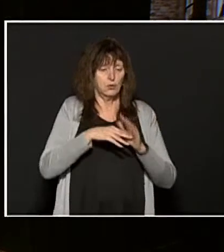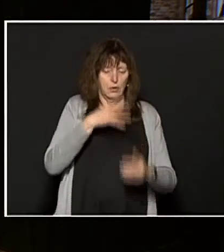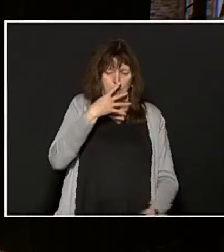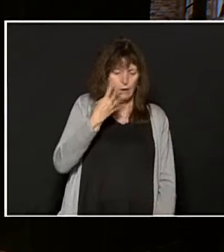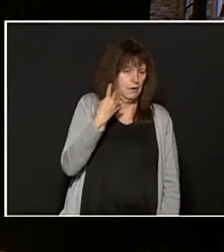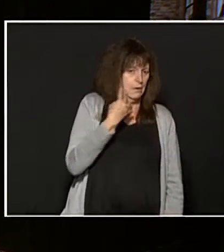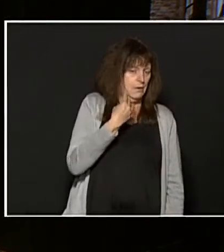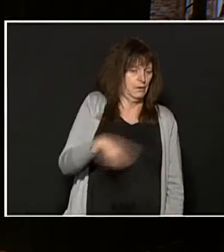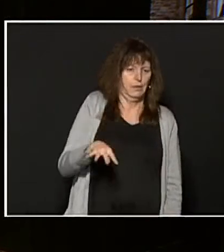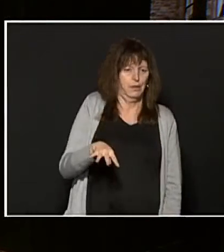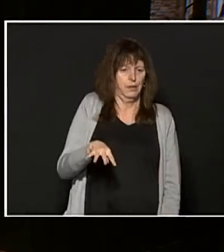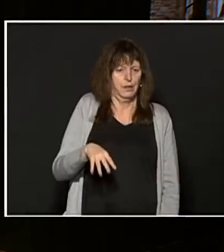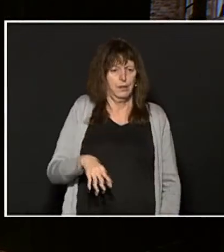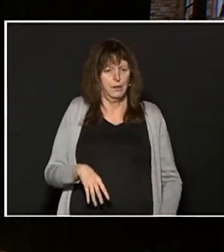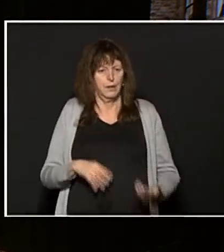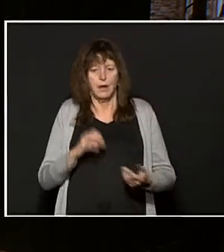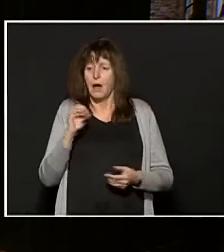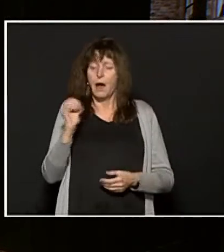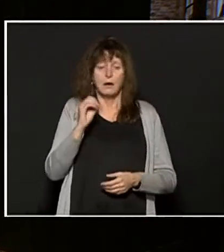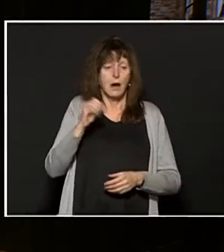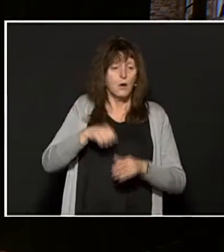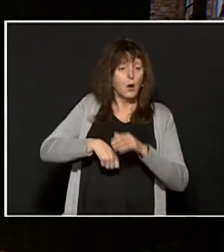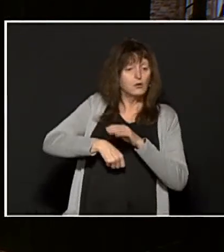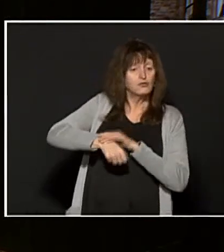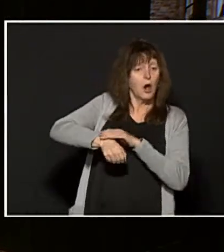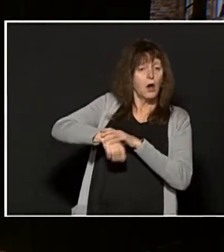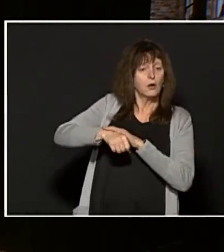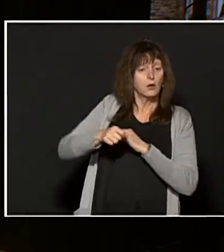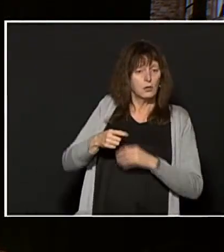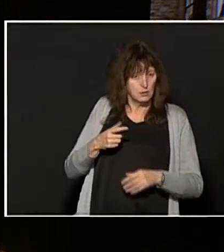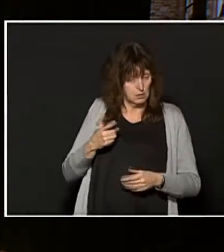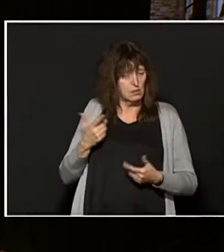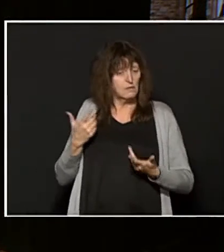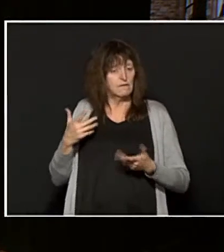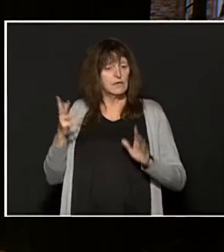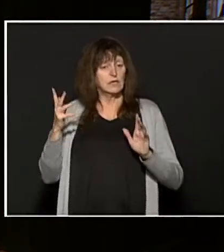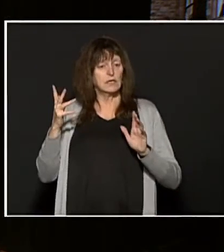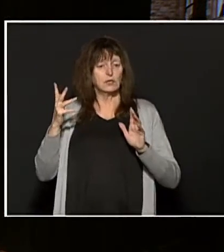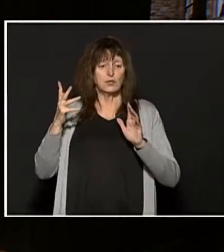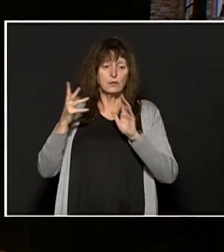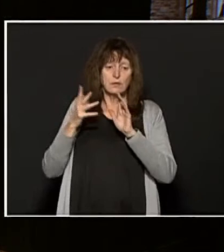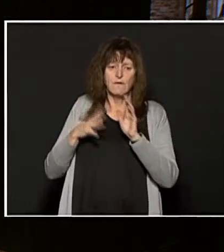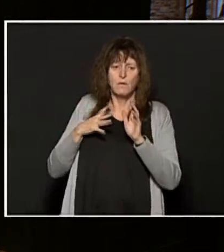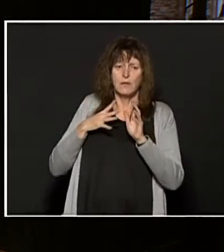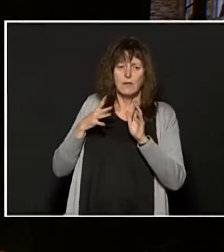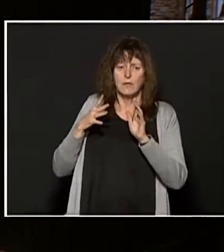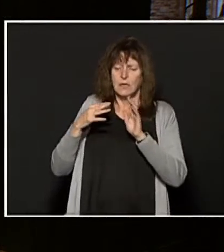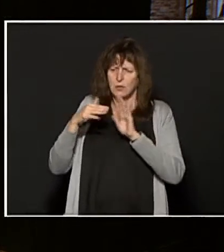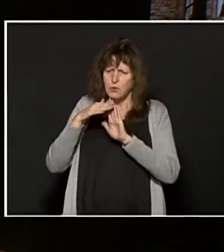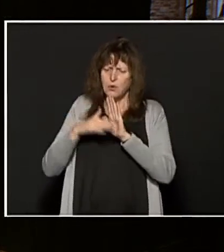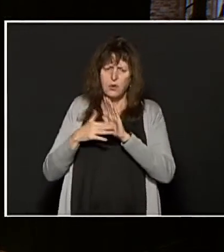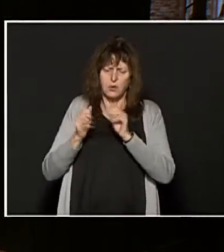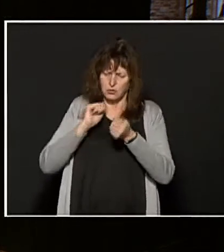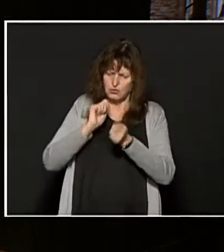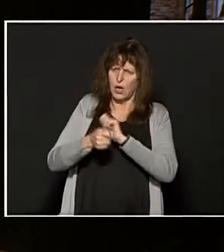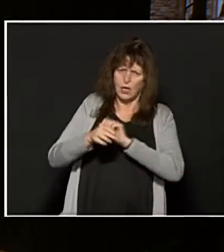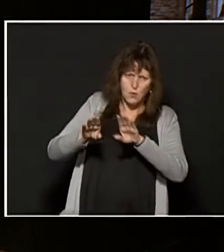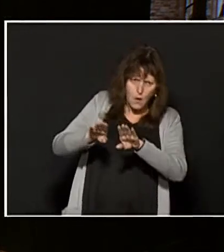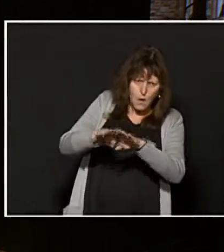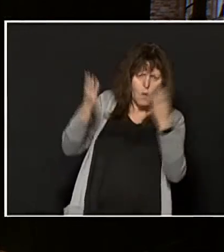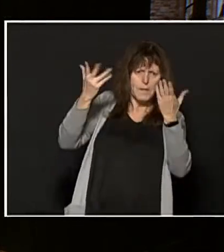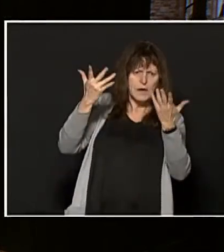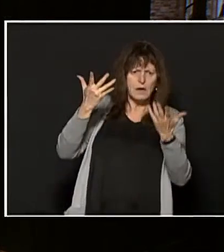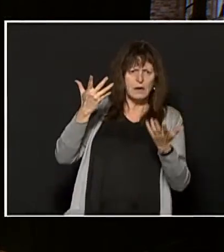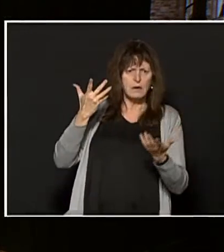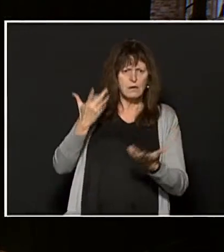like Ontario Soccer that are formally saying these rules need to change in advance of this summer. And many municipal politicians are actually saying